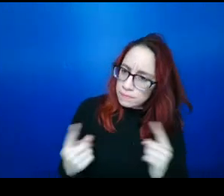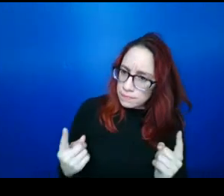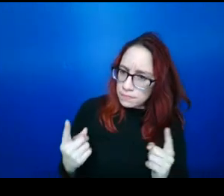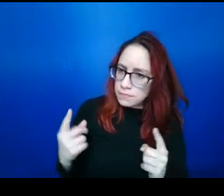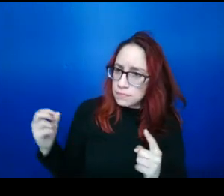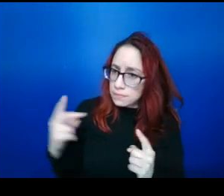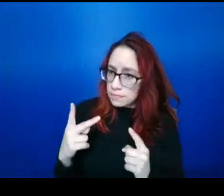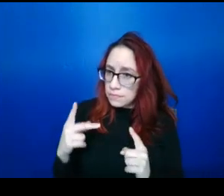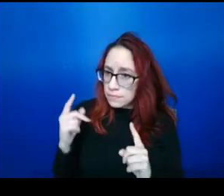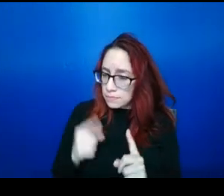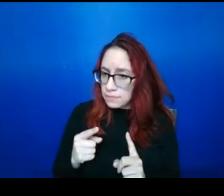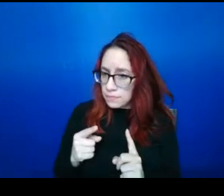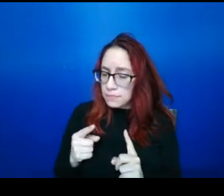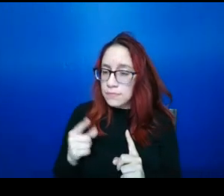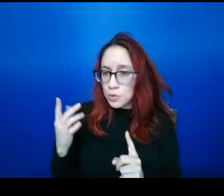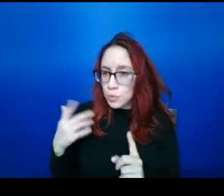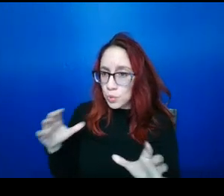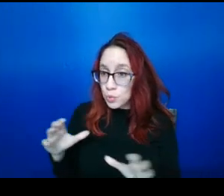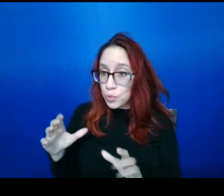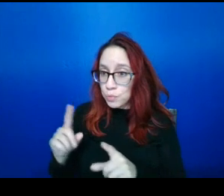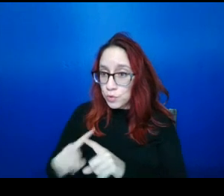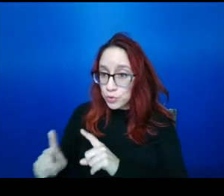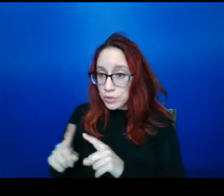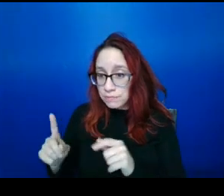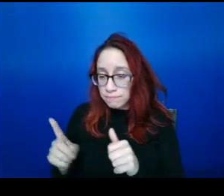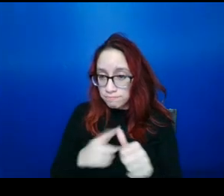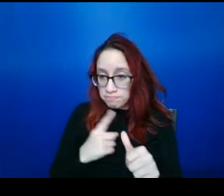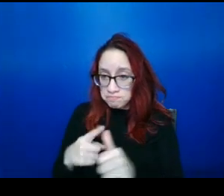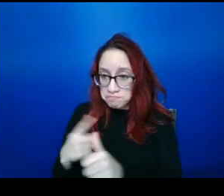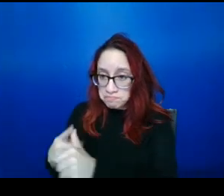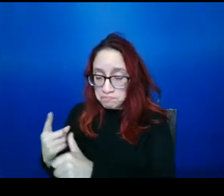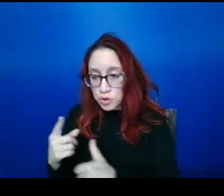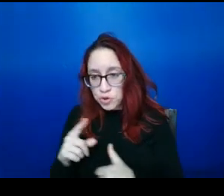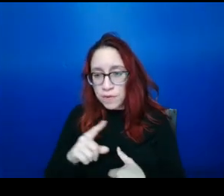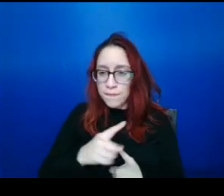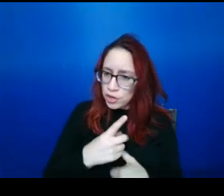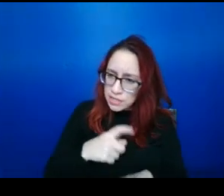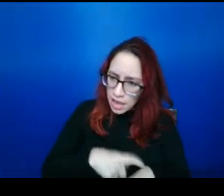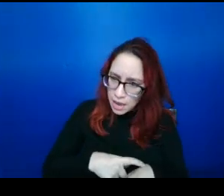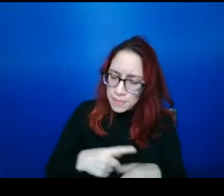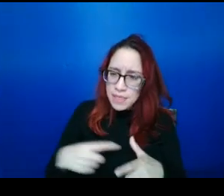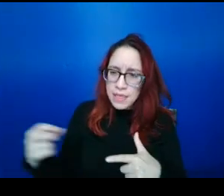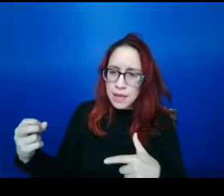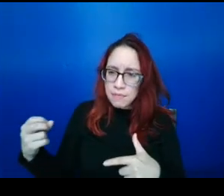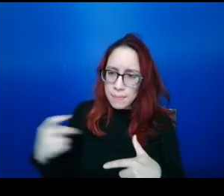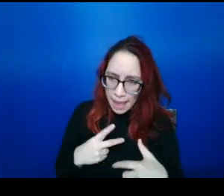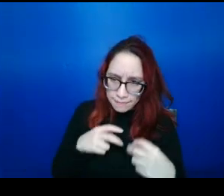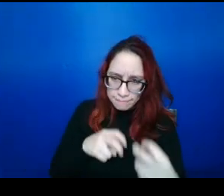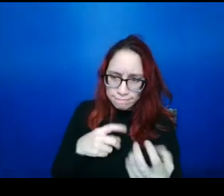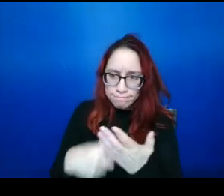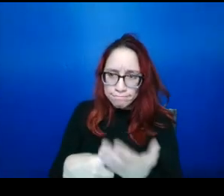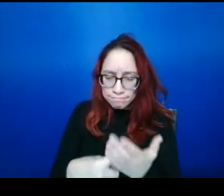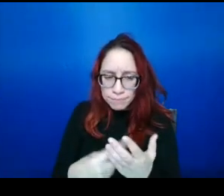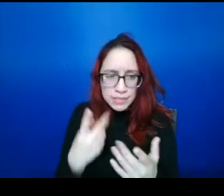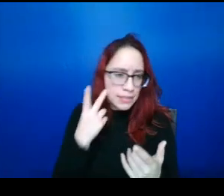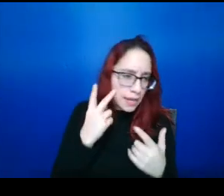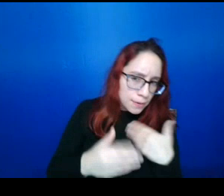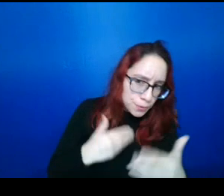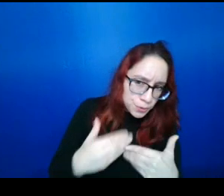back to this particular item because you are doing multiple rounds. So we could just proceed with round one, come back to us. We'll continue that discussion. We'll see how it